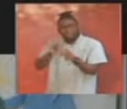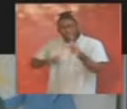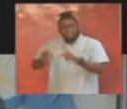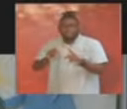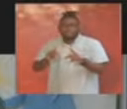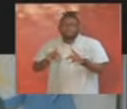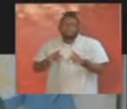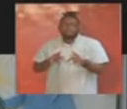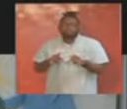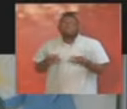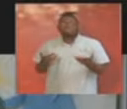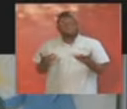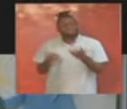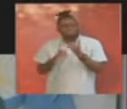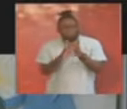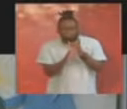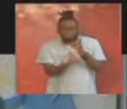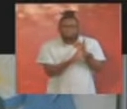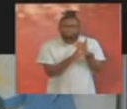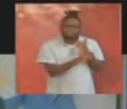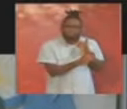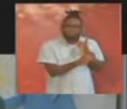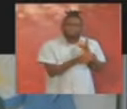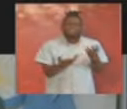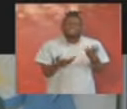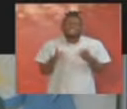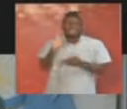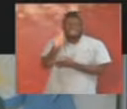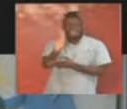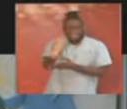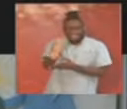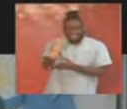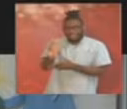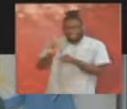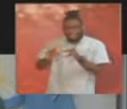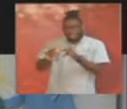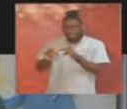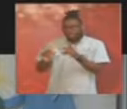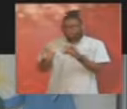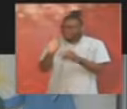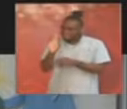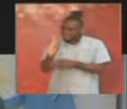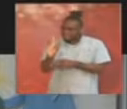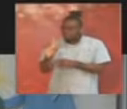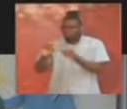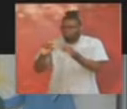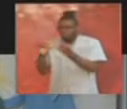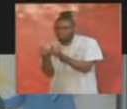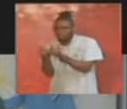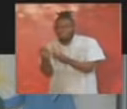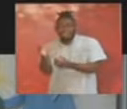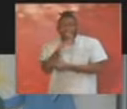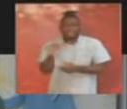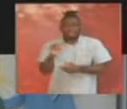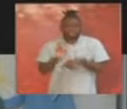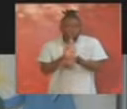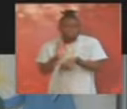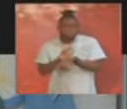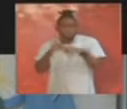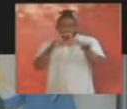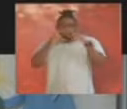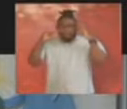social distancing a minimum of 6 feet away from persons, and of course, to wear your mask over your nose and your